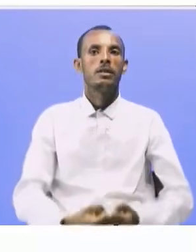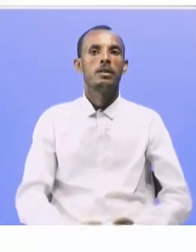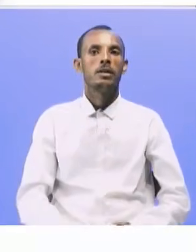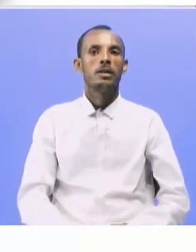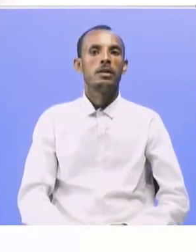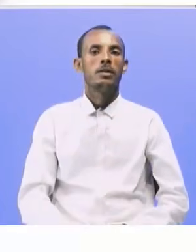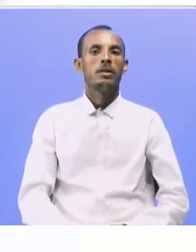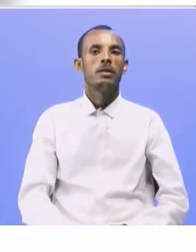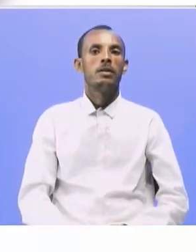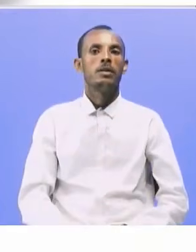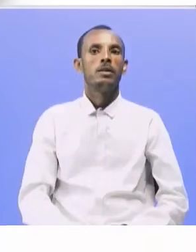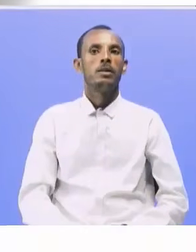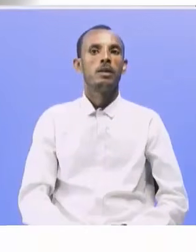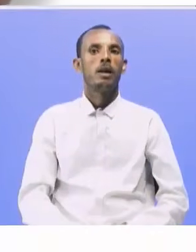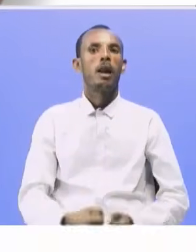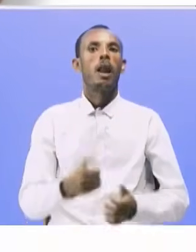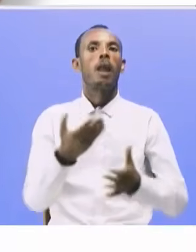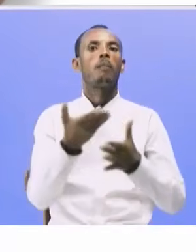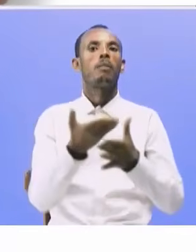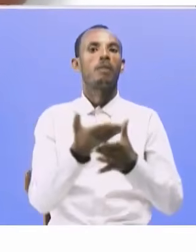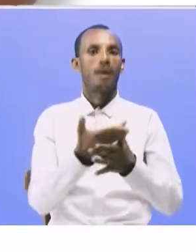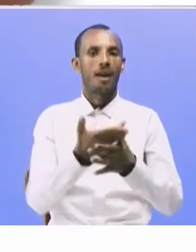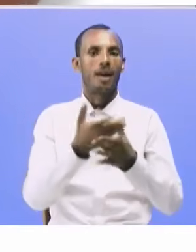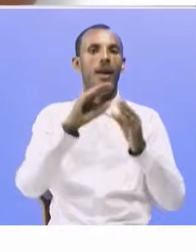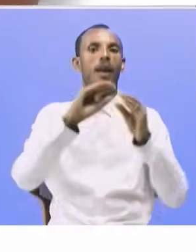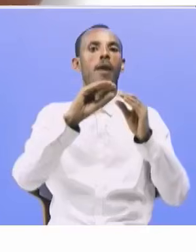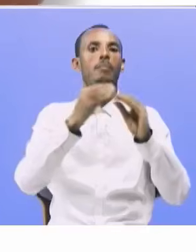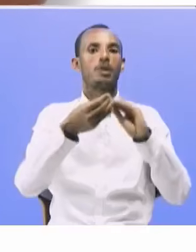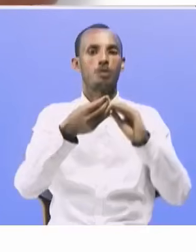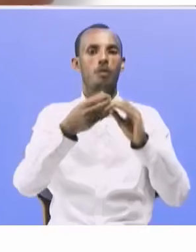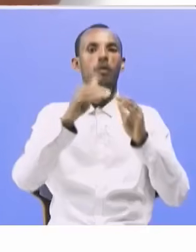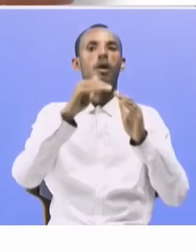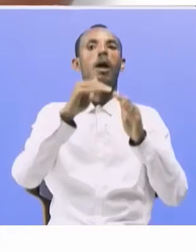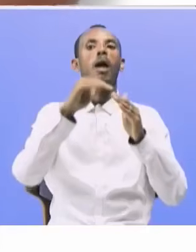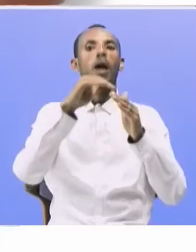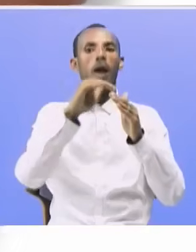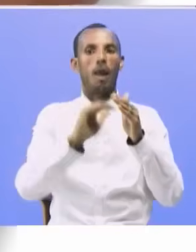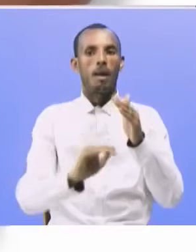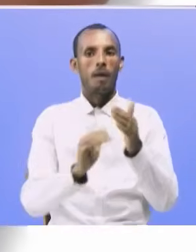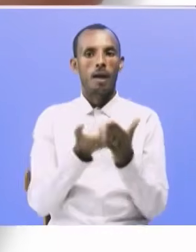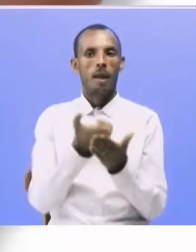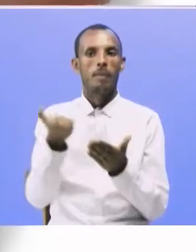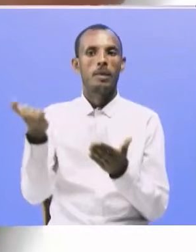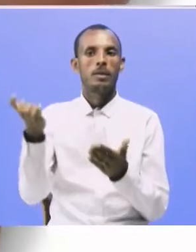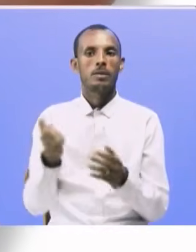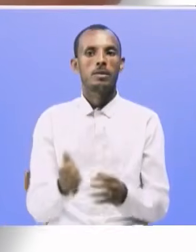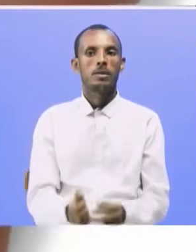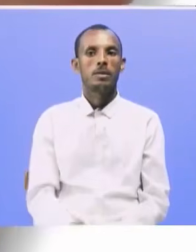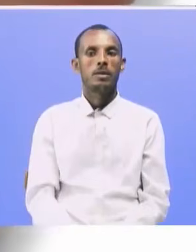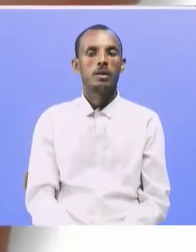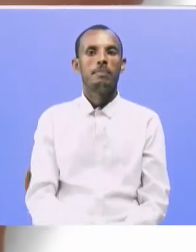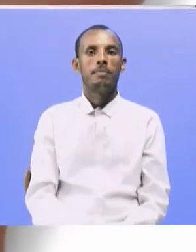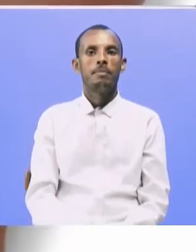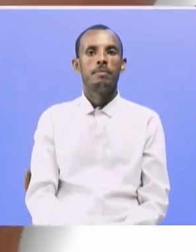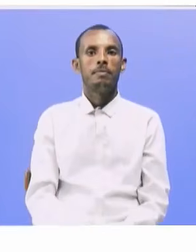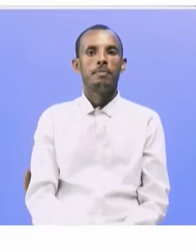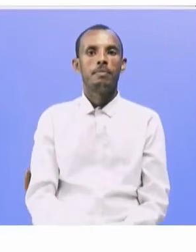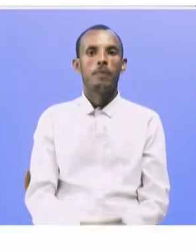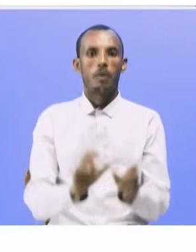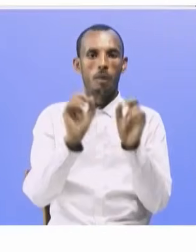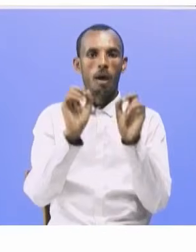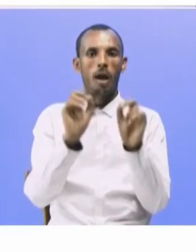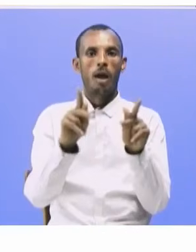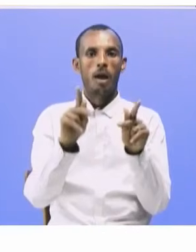has limited number of elements. Limited number of elements.